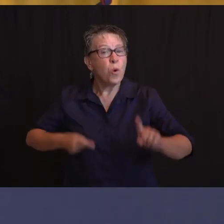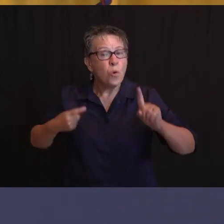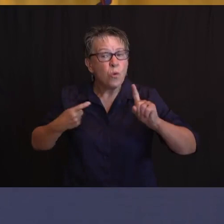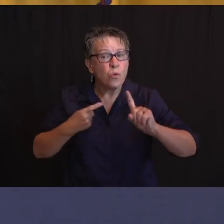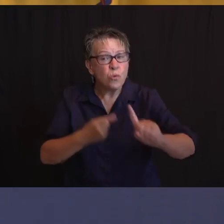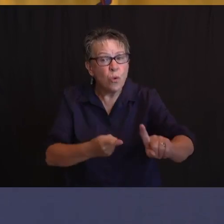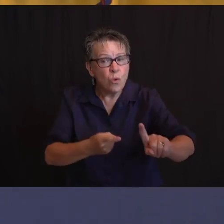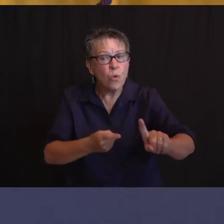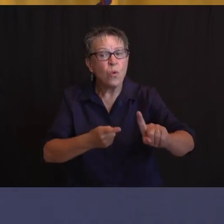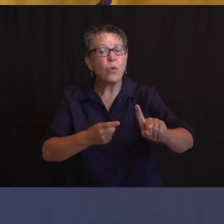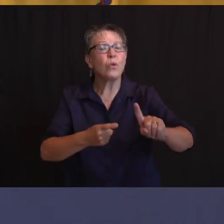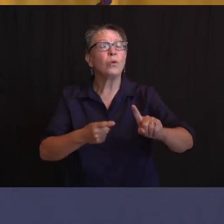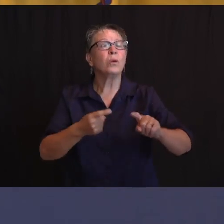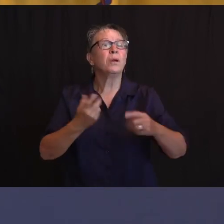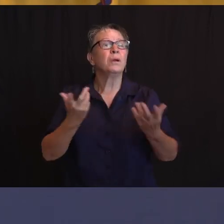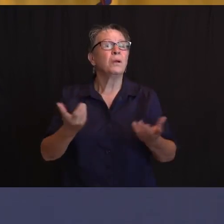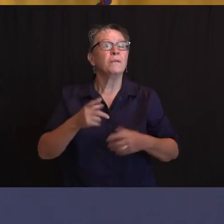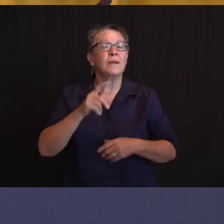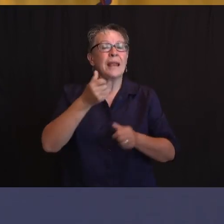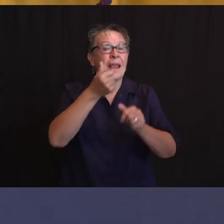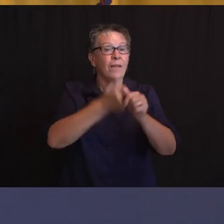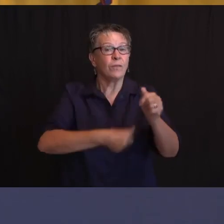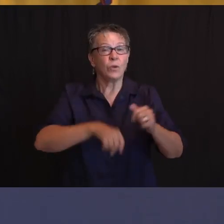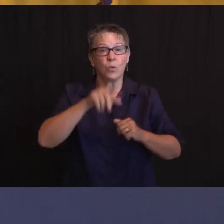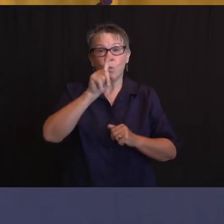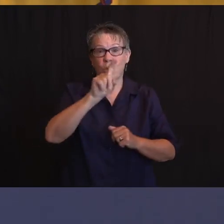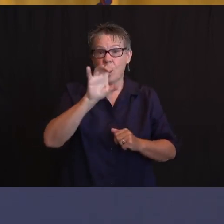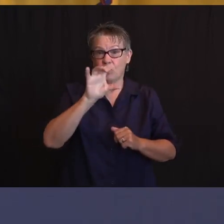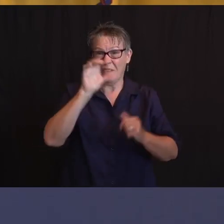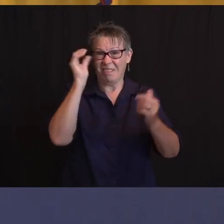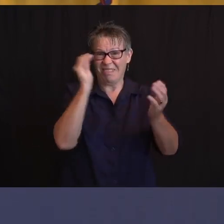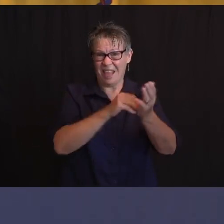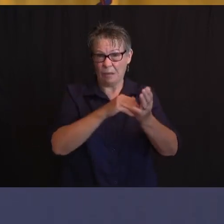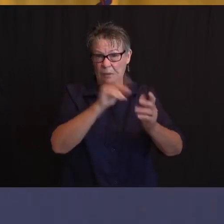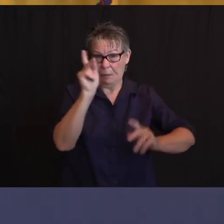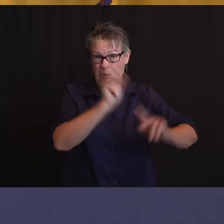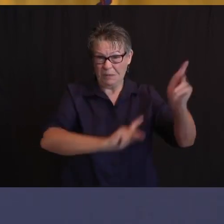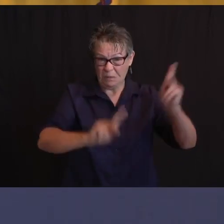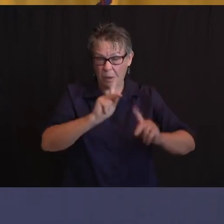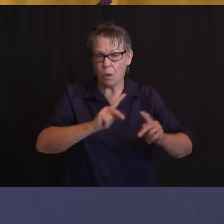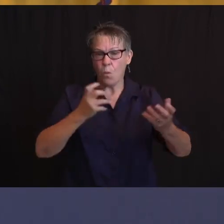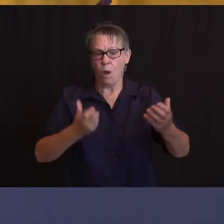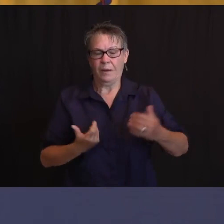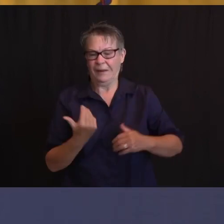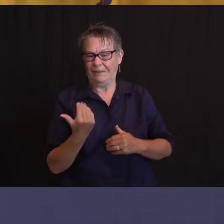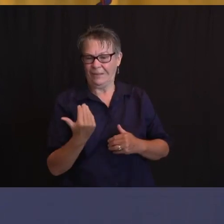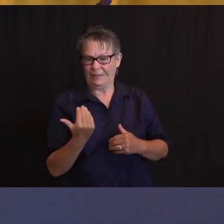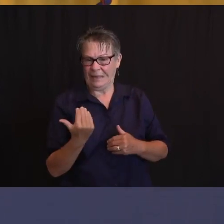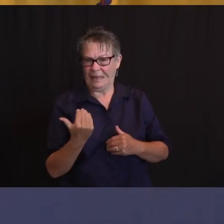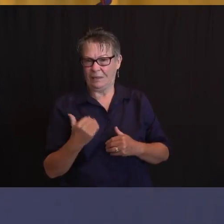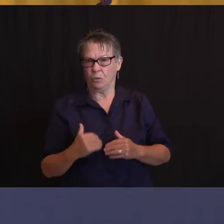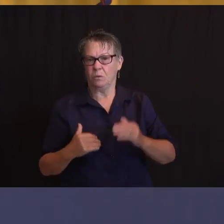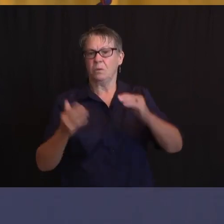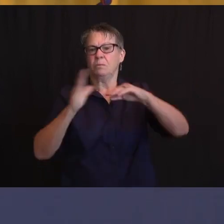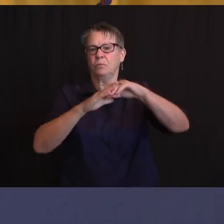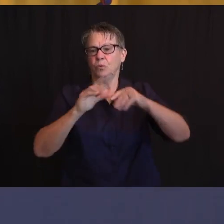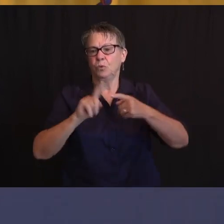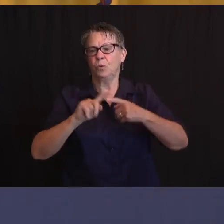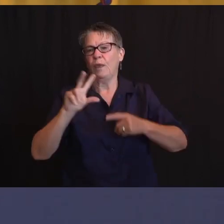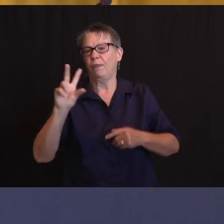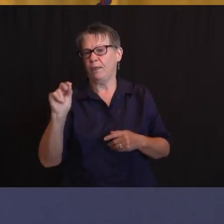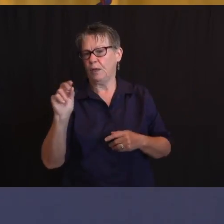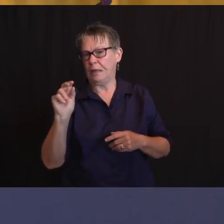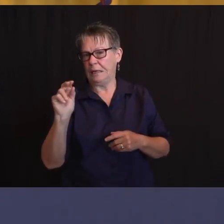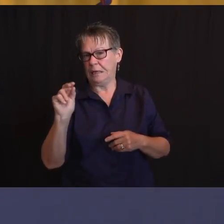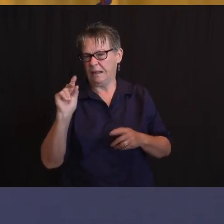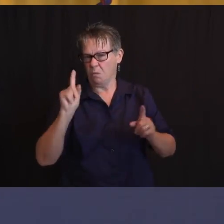residents, and ultimately by the end of the year to get to 30 per 100,000. So that's the objective, and then go beyond